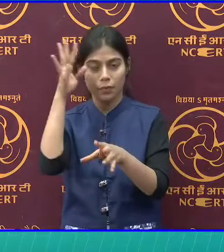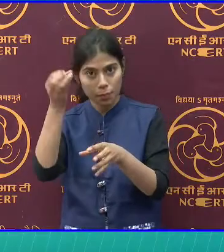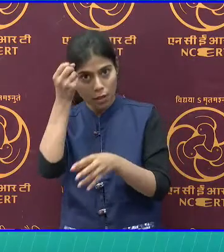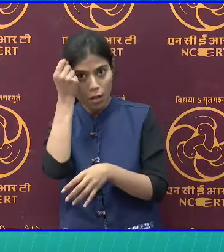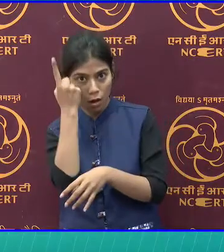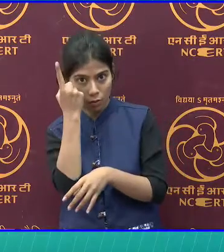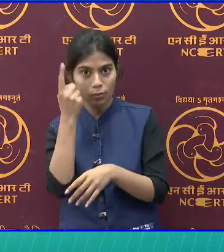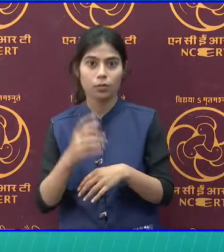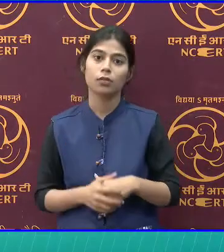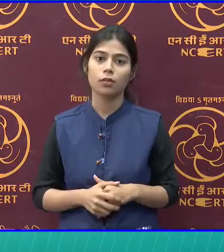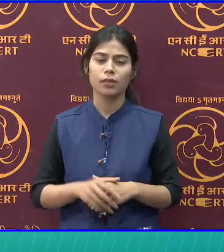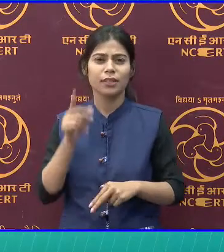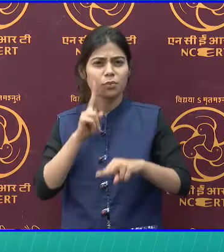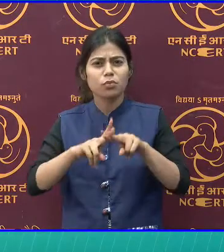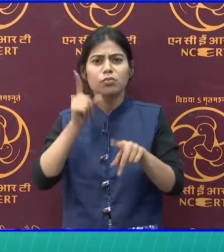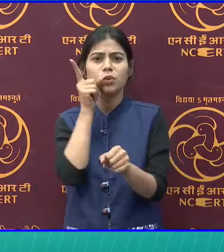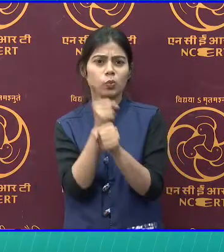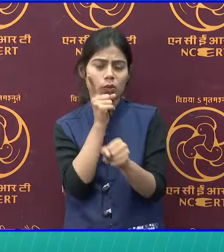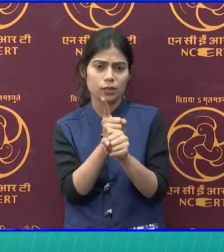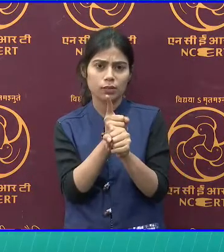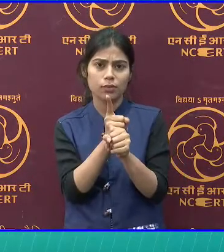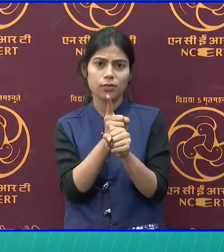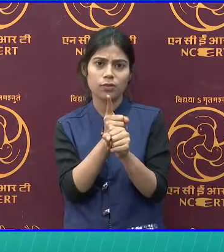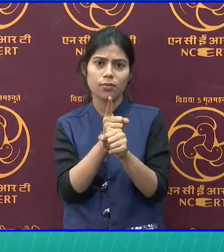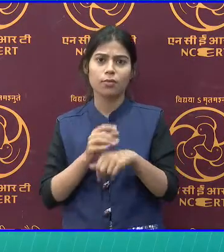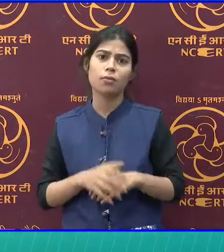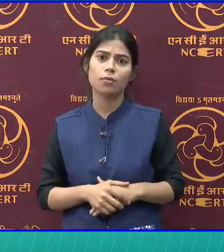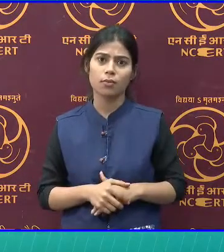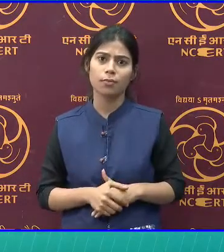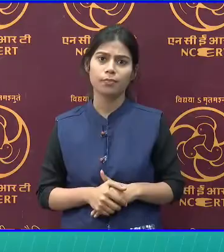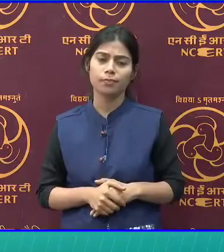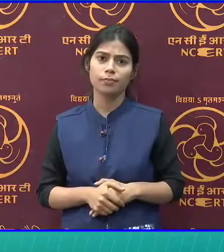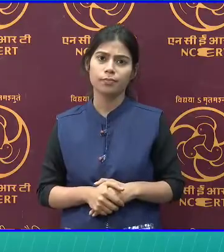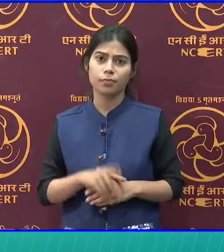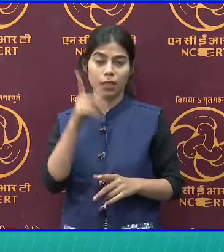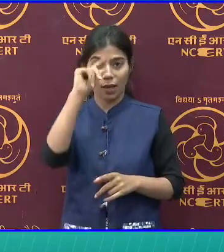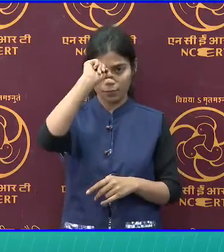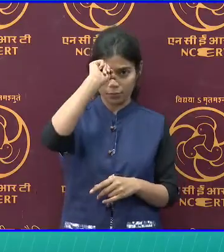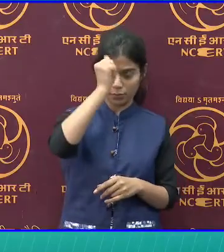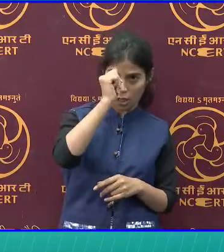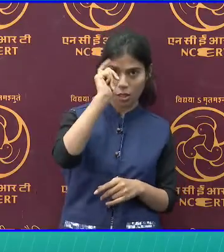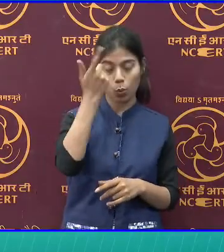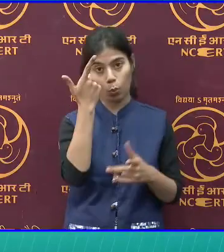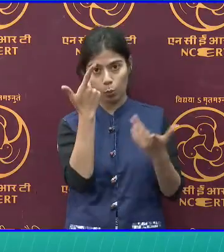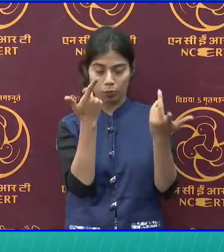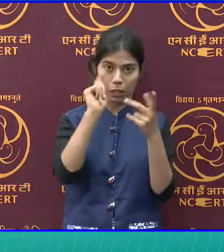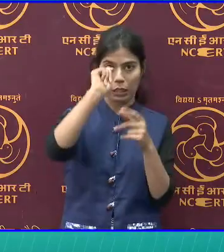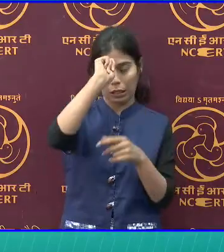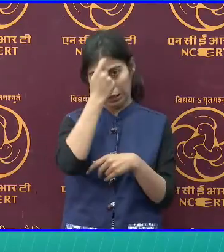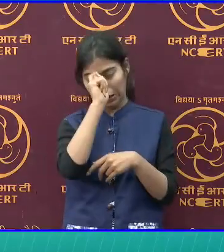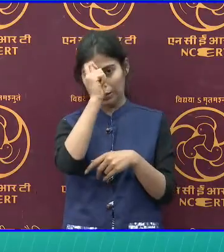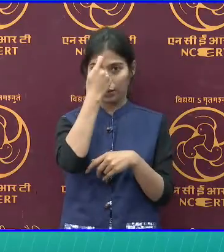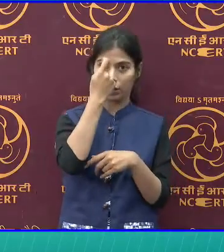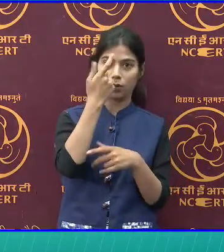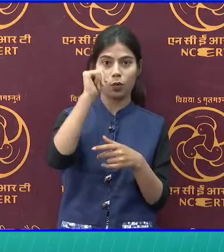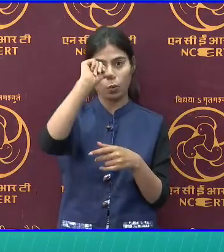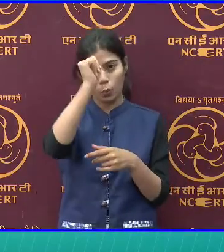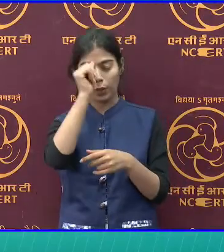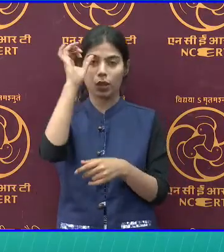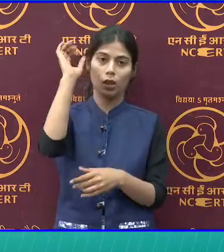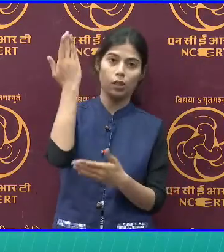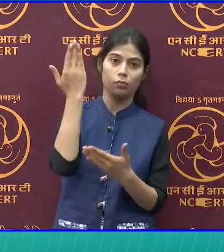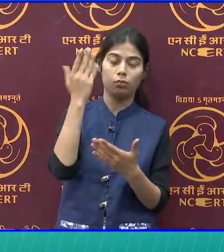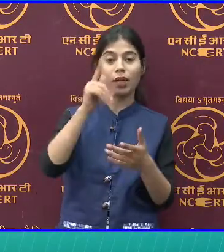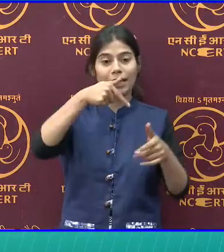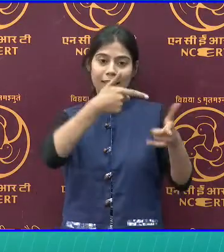when teachers, when you are using the this is in English. When you are using the Hindi and Urdu